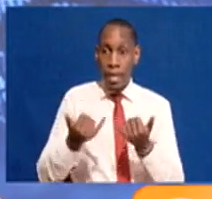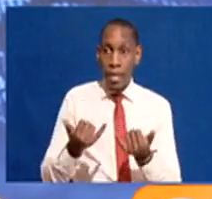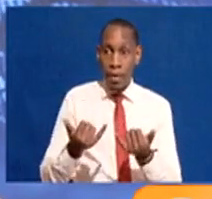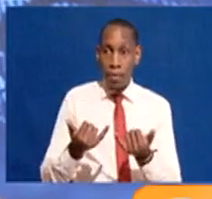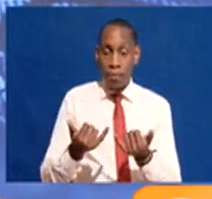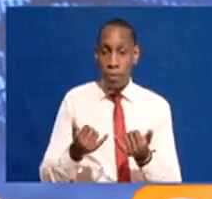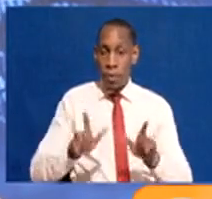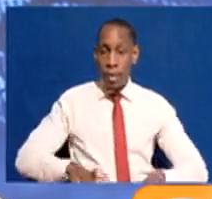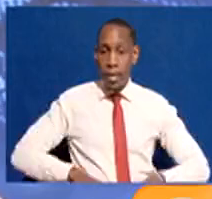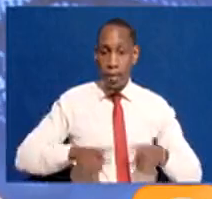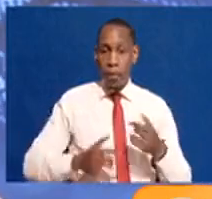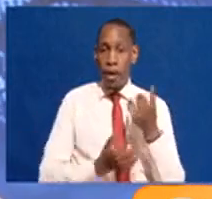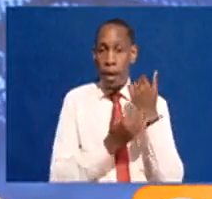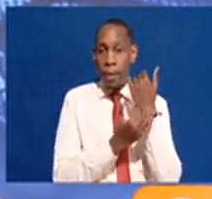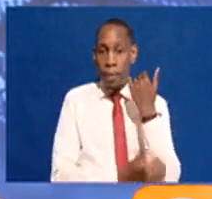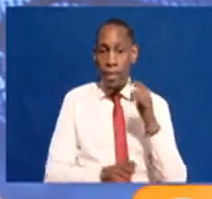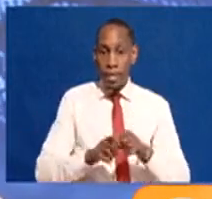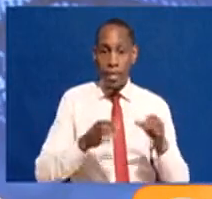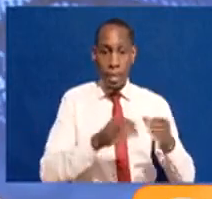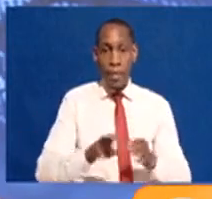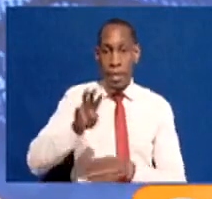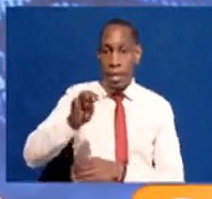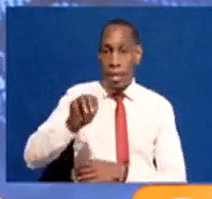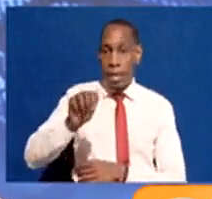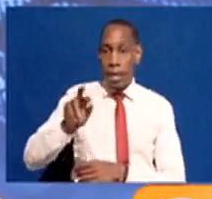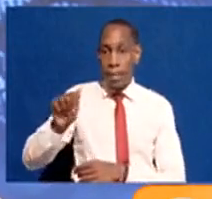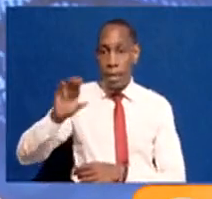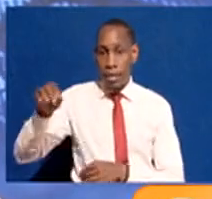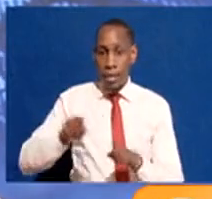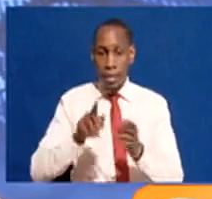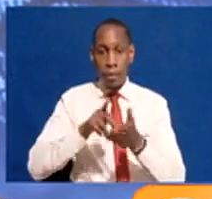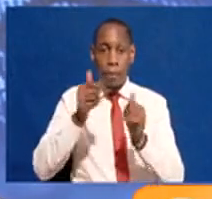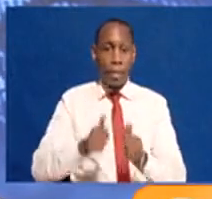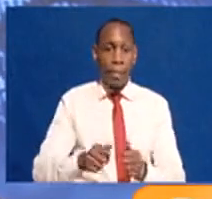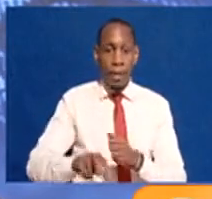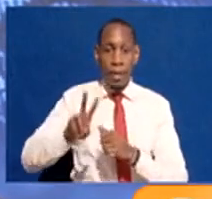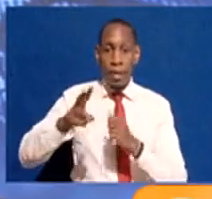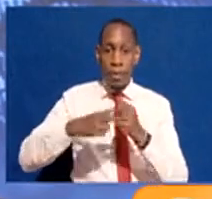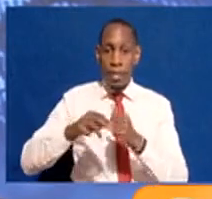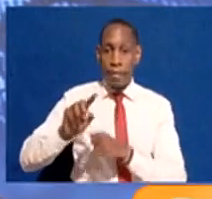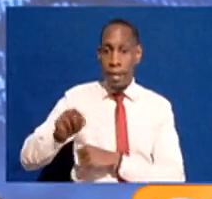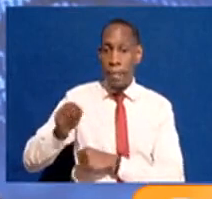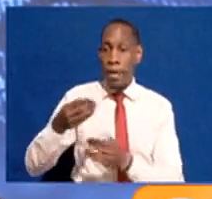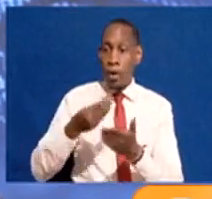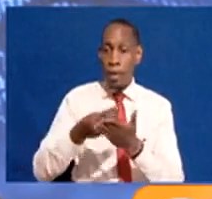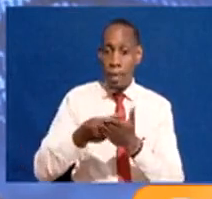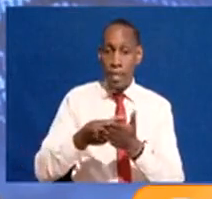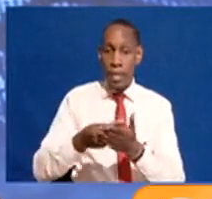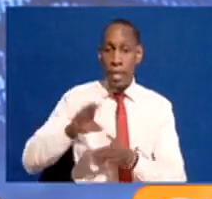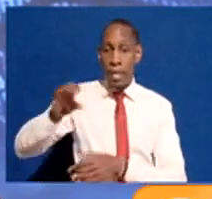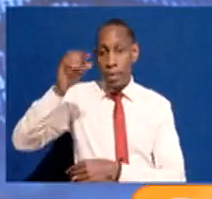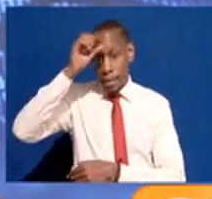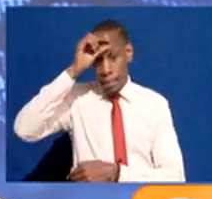in poverty. A company in Mandera County is still owed 27 million shillings by the